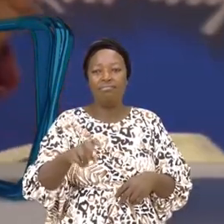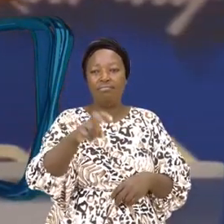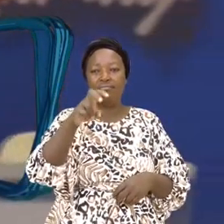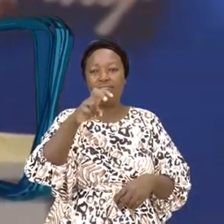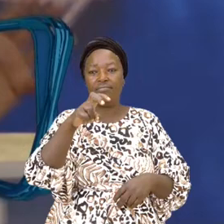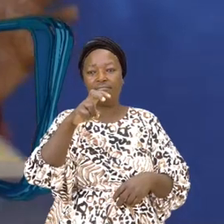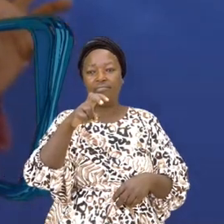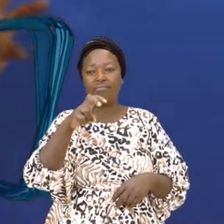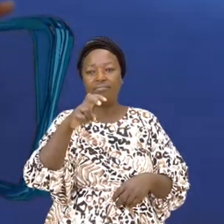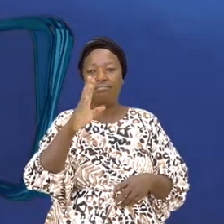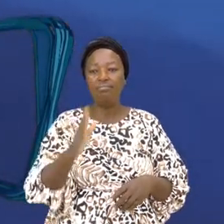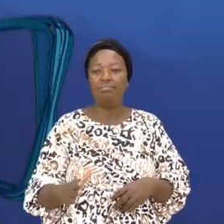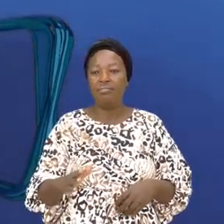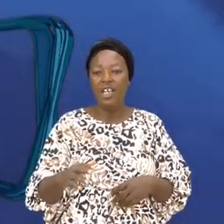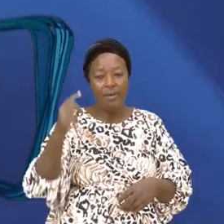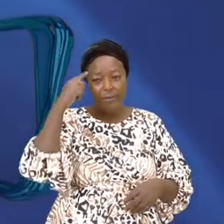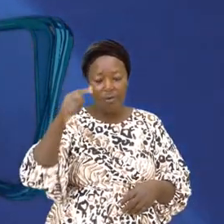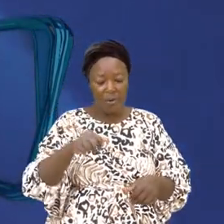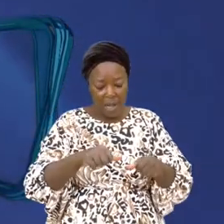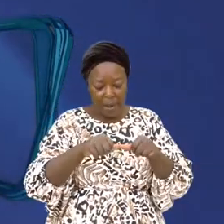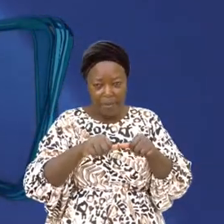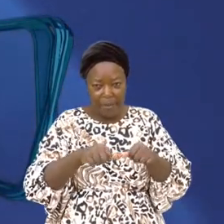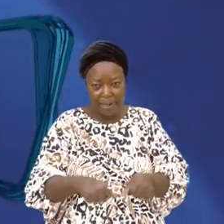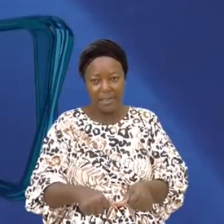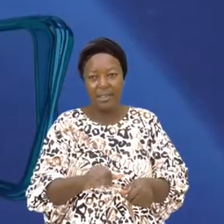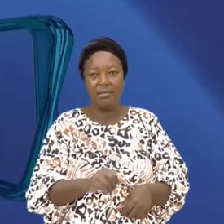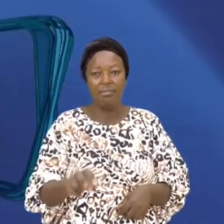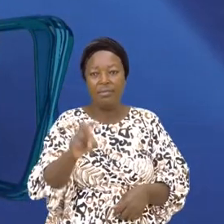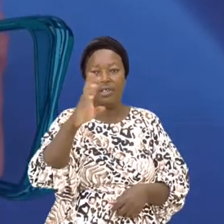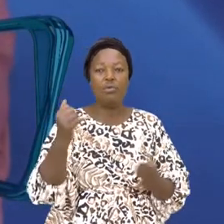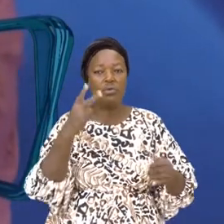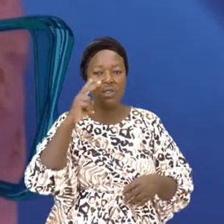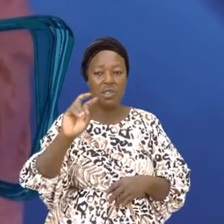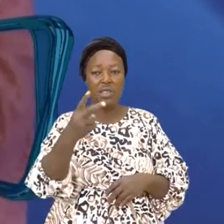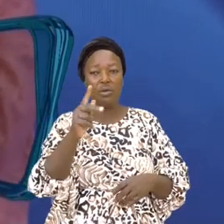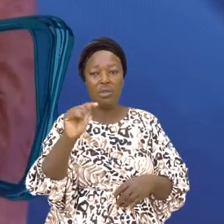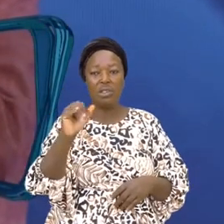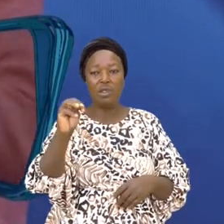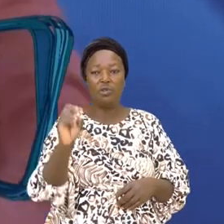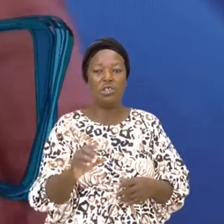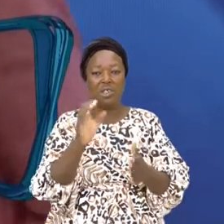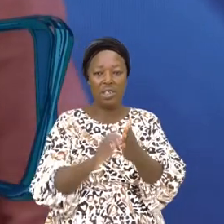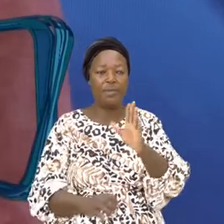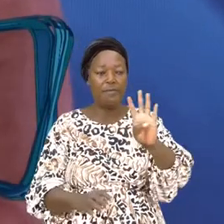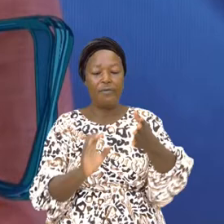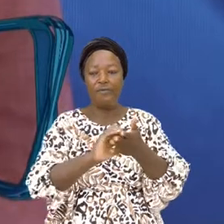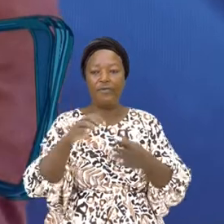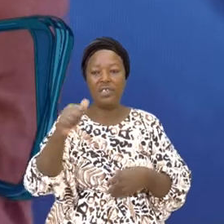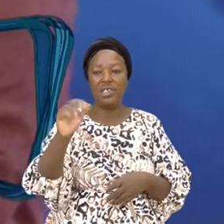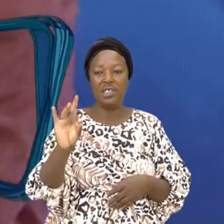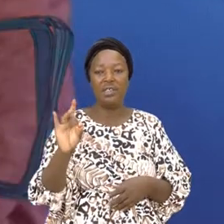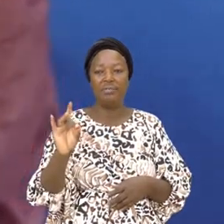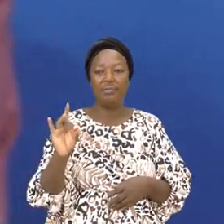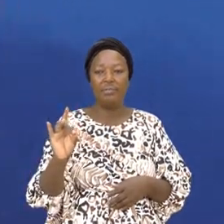For abiding pilgrims. We're looking at 2 Timothy chapter 4, verse 18.